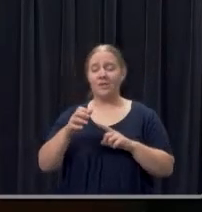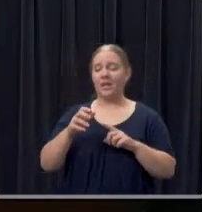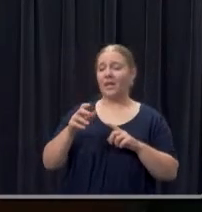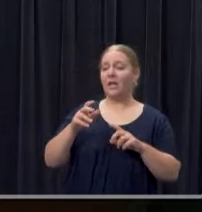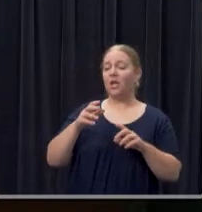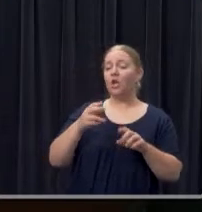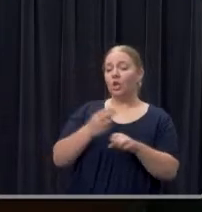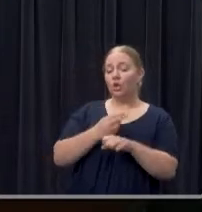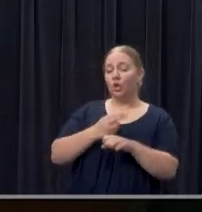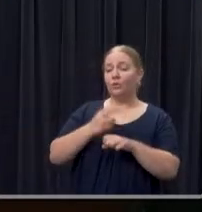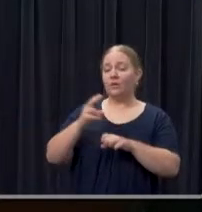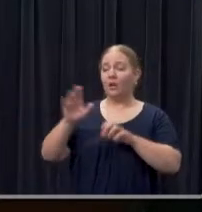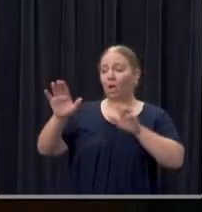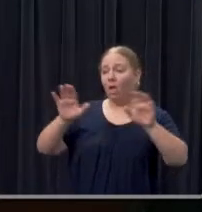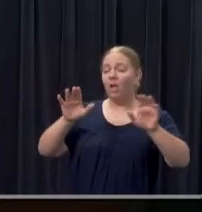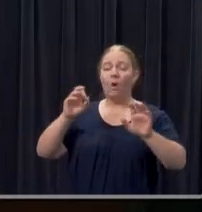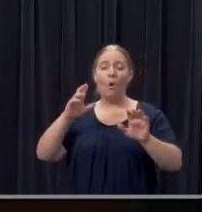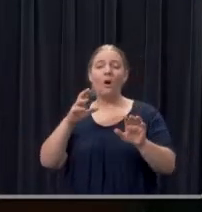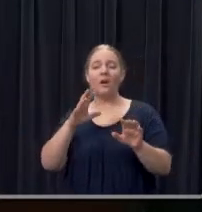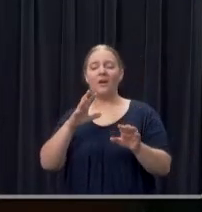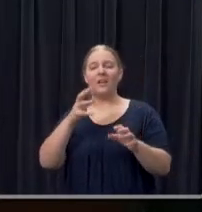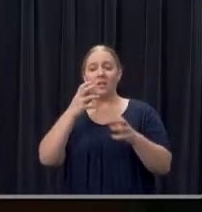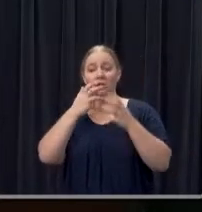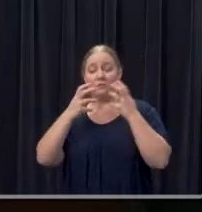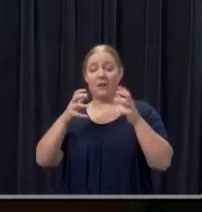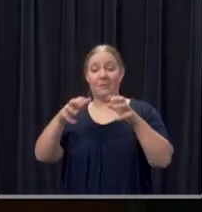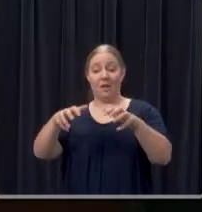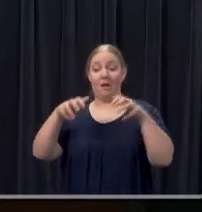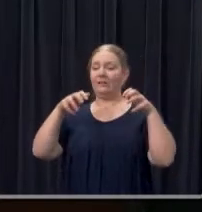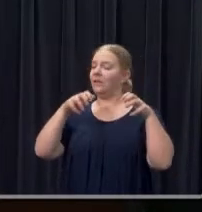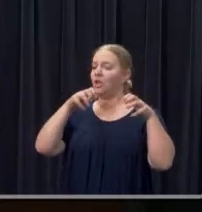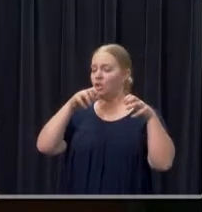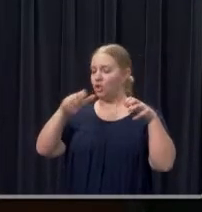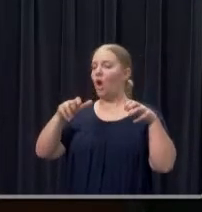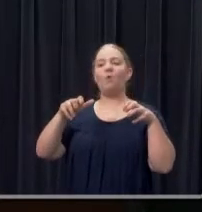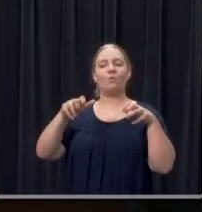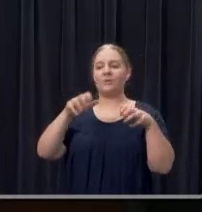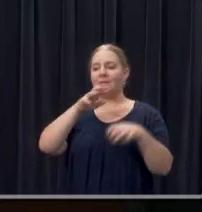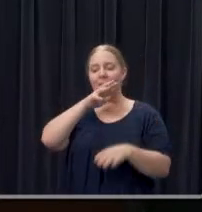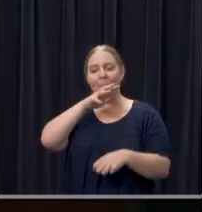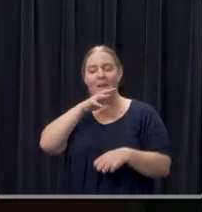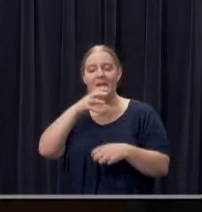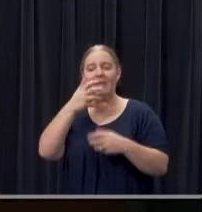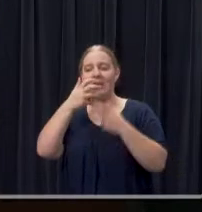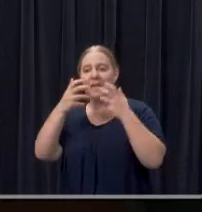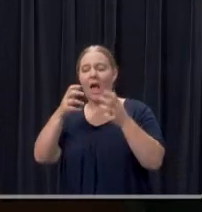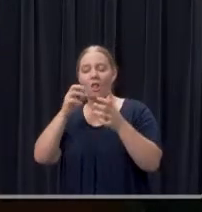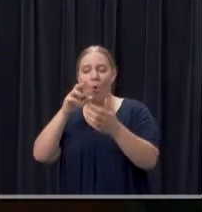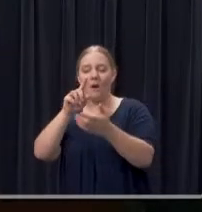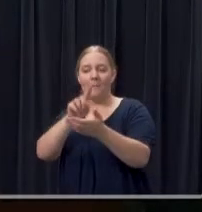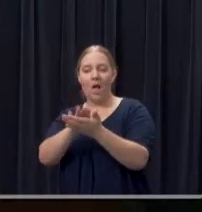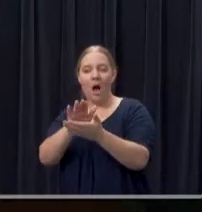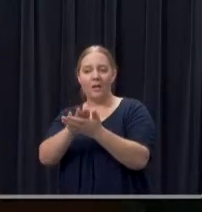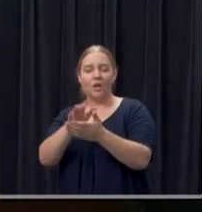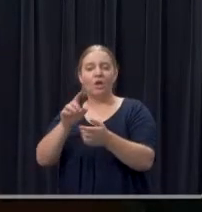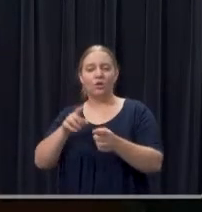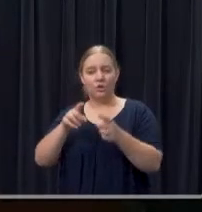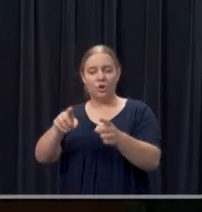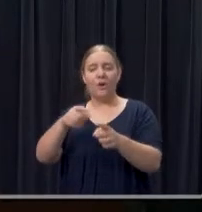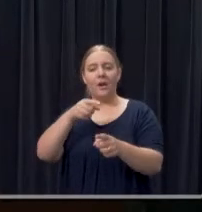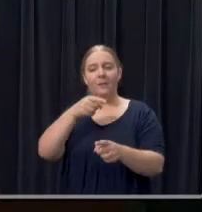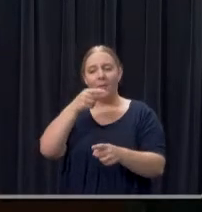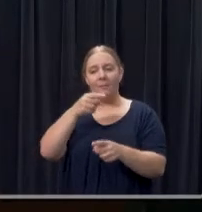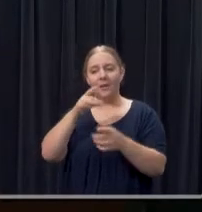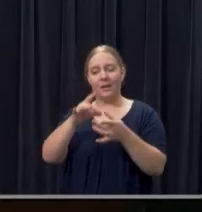and addressing the audience are not permitted. In addition, audience members are not allowed to speak, yell, or give applause during public comments. This ensures the